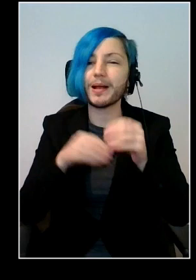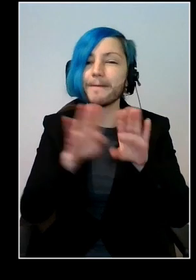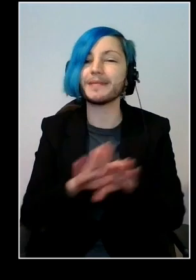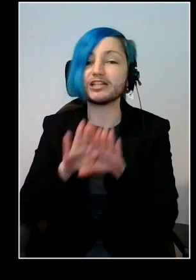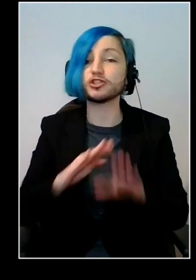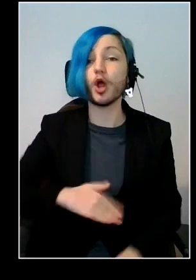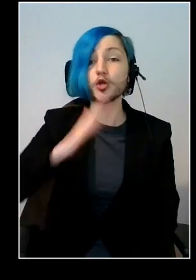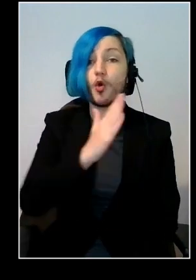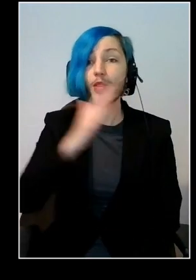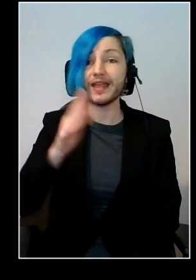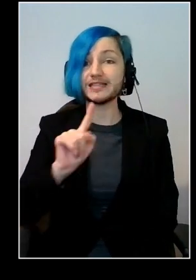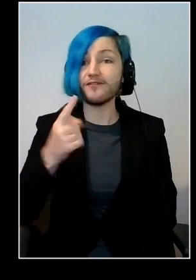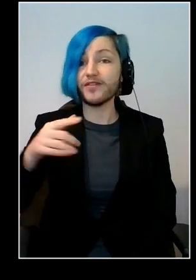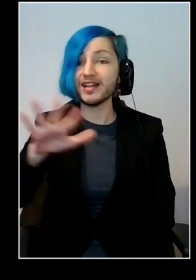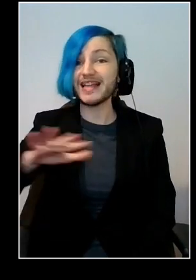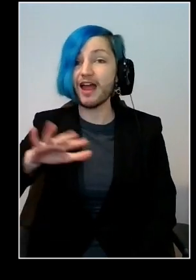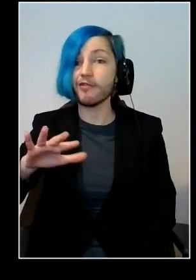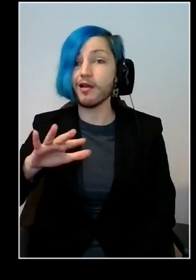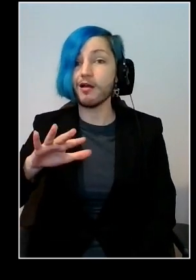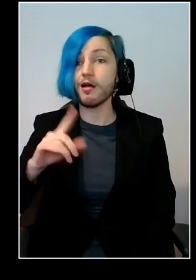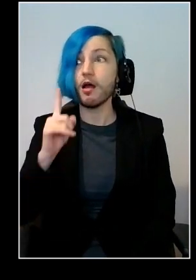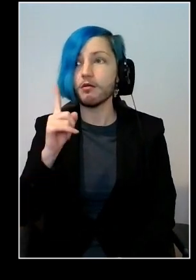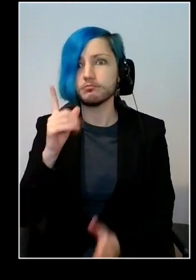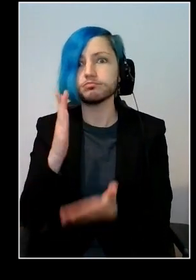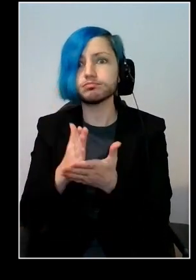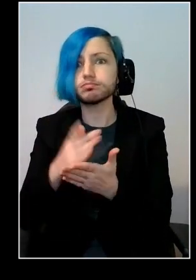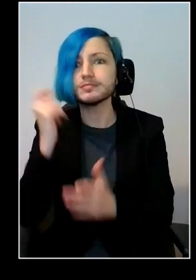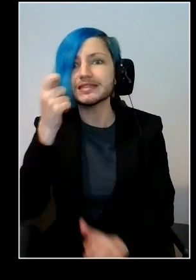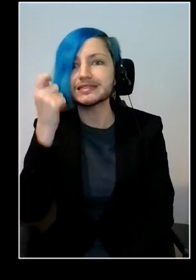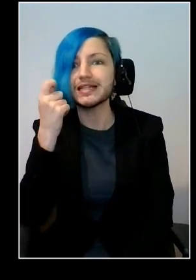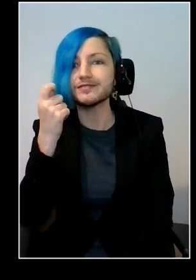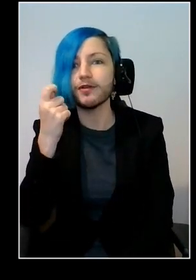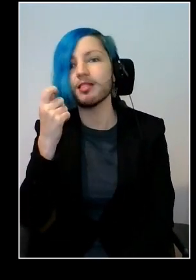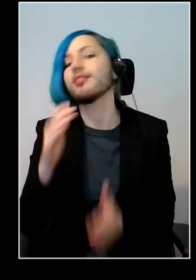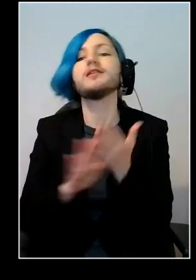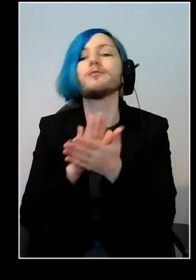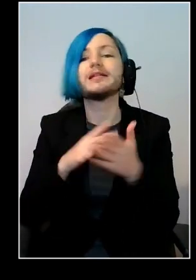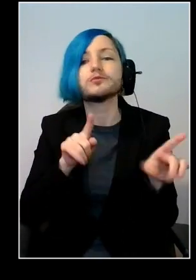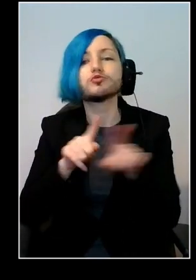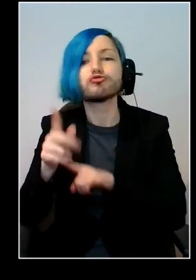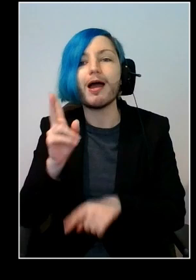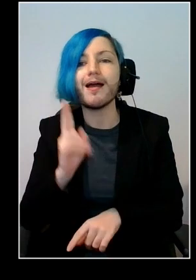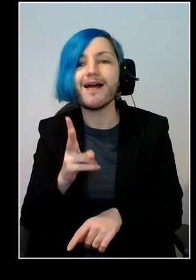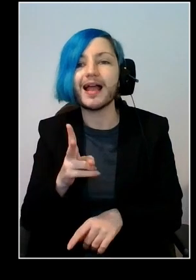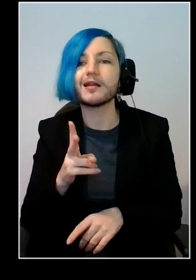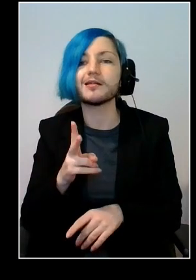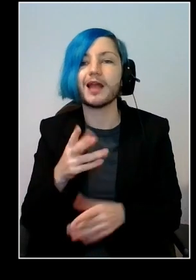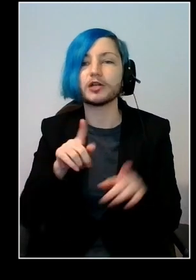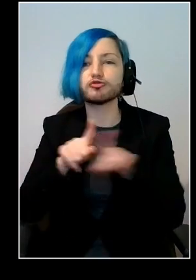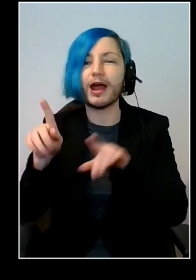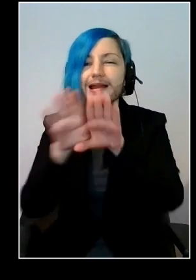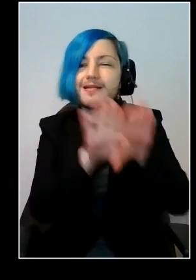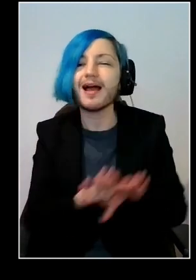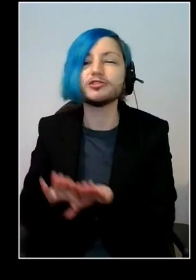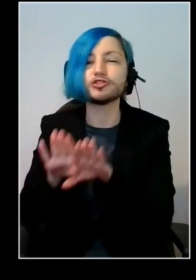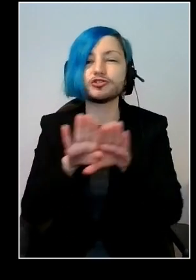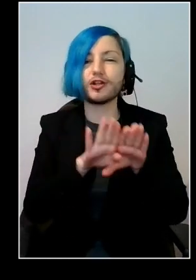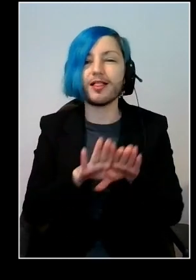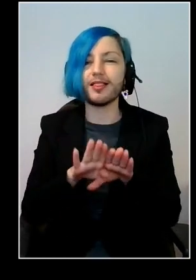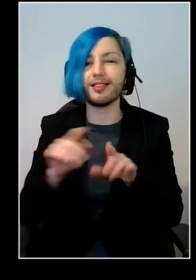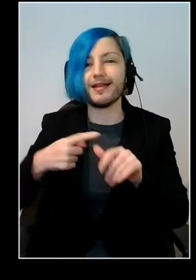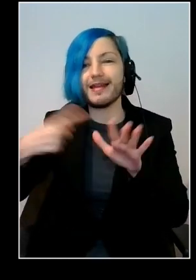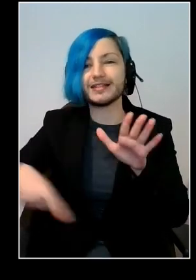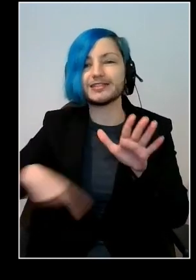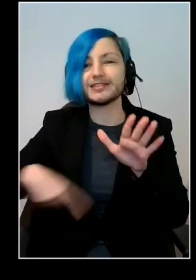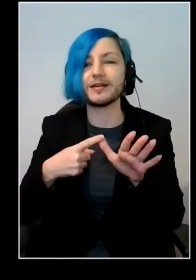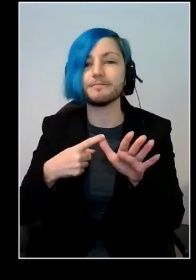this, and it was such a great success, and we are trying to deliver it across England. We encouraged 5